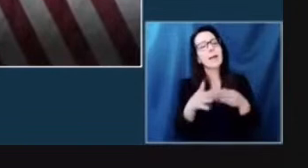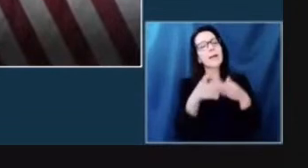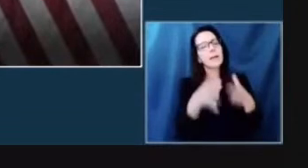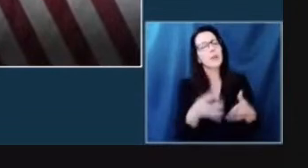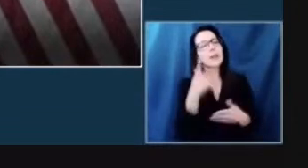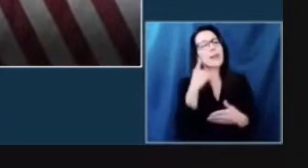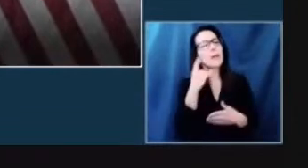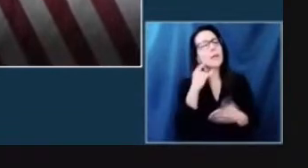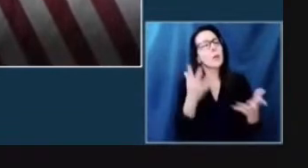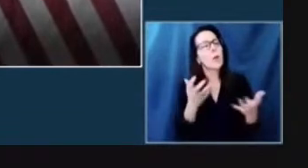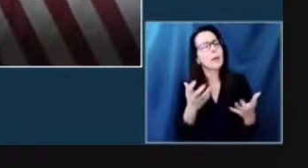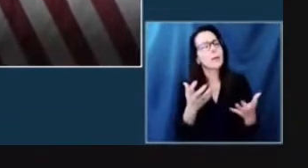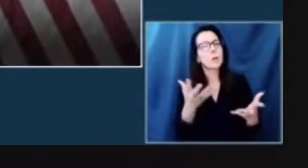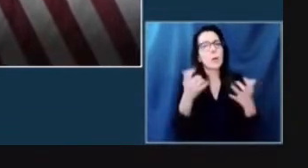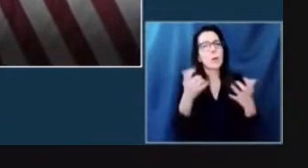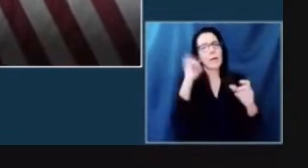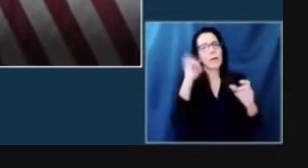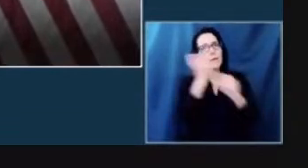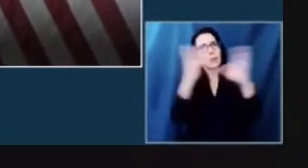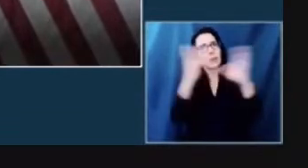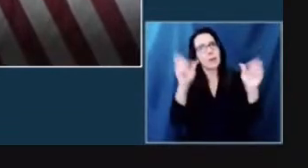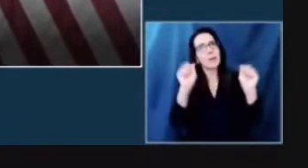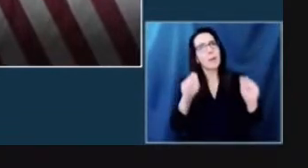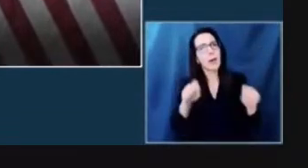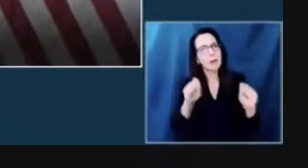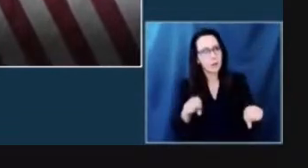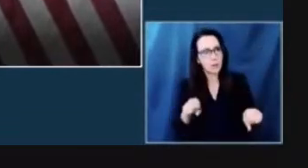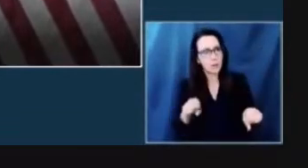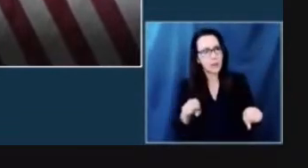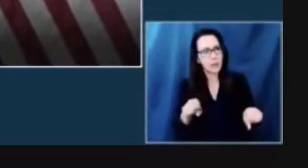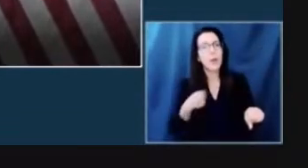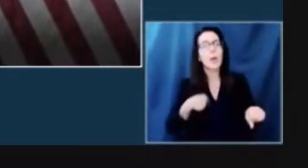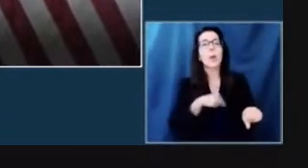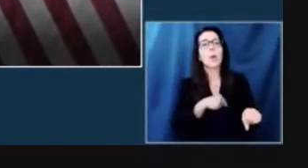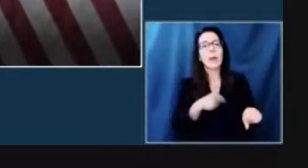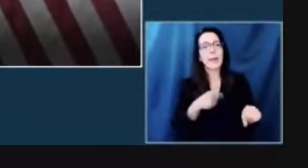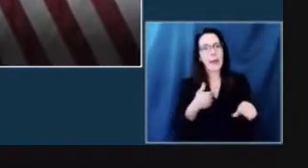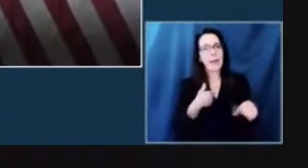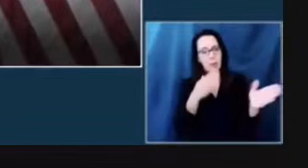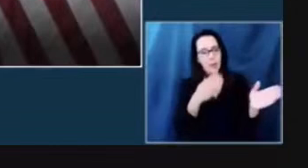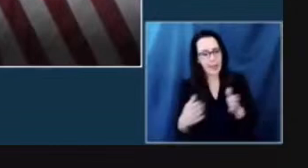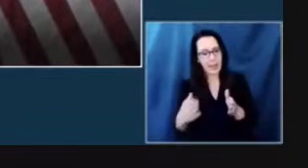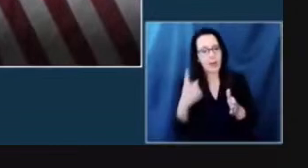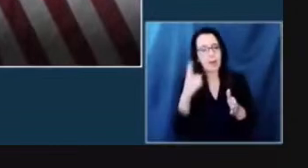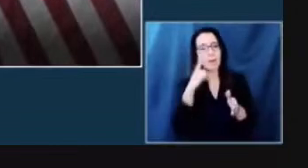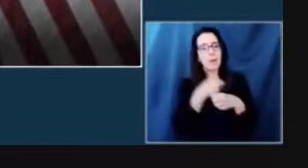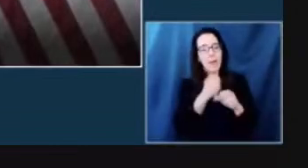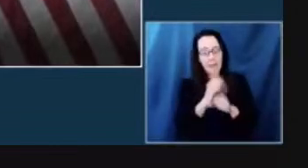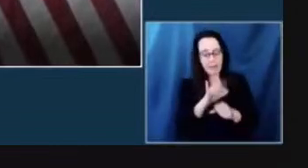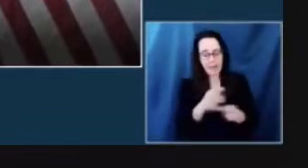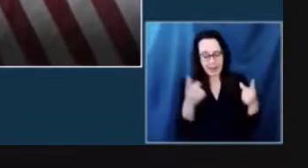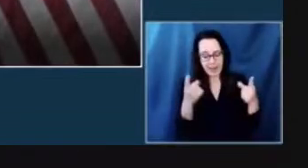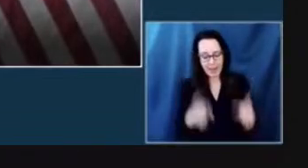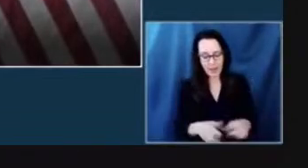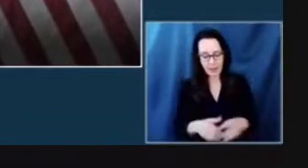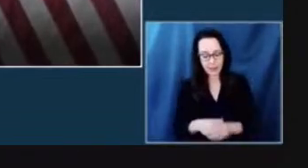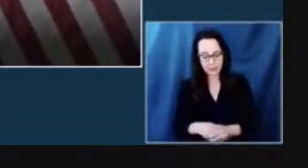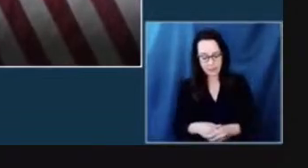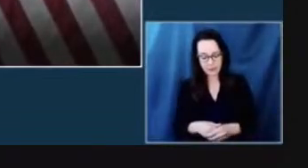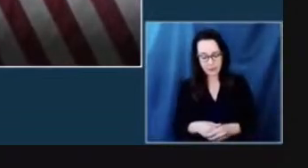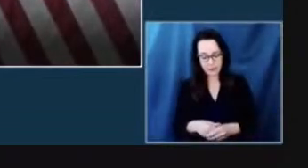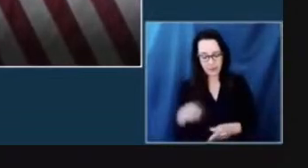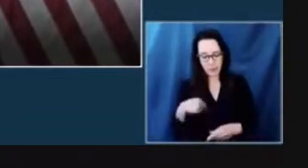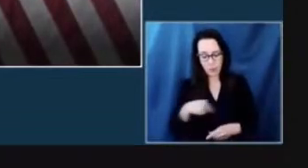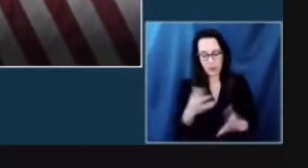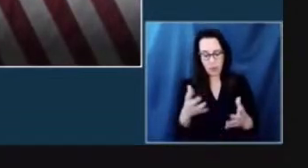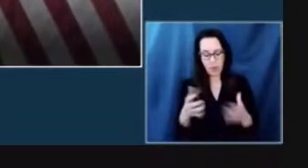a vision of what is possible and a plan to then make it so. We want leaders